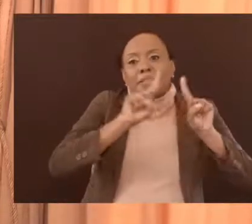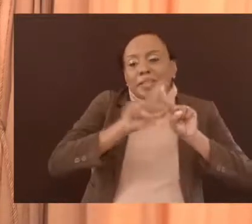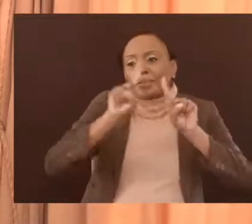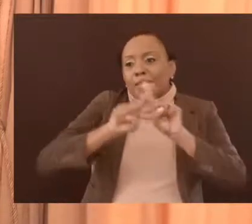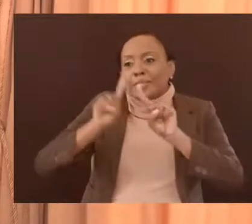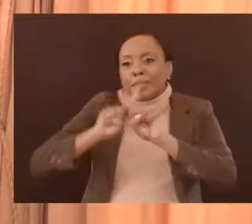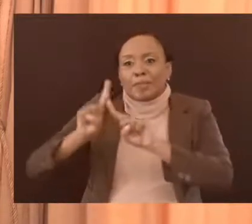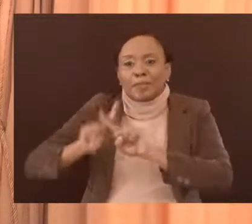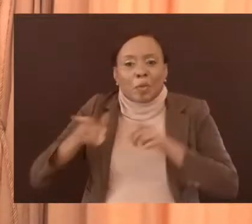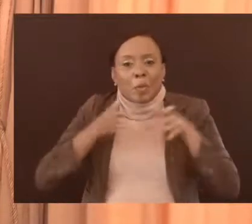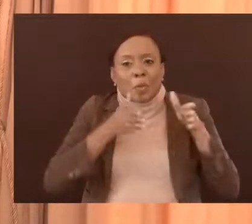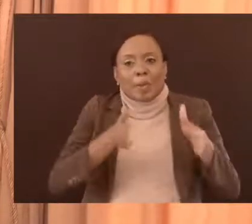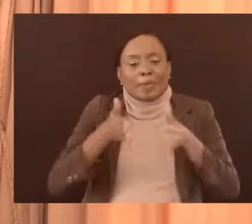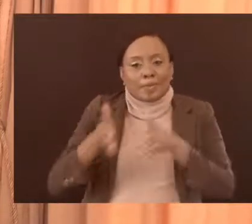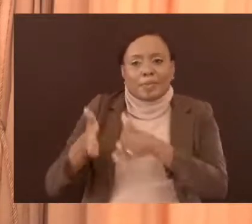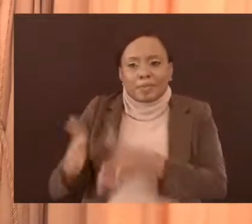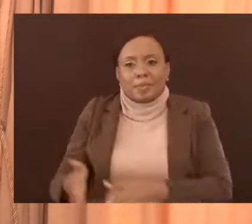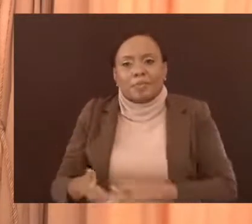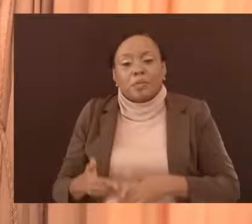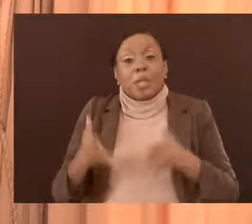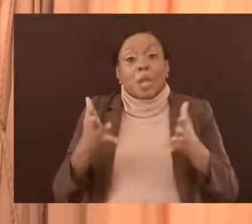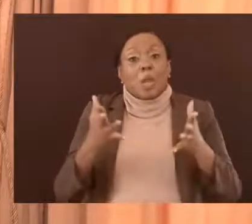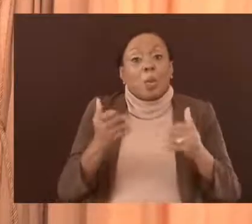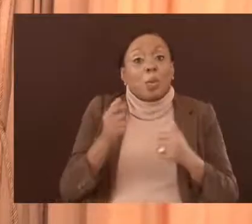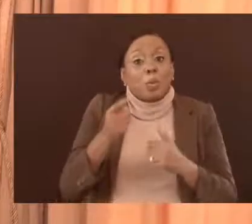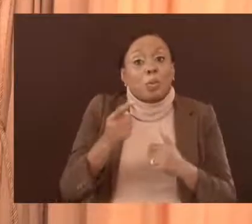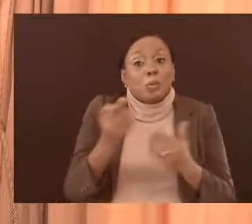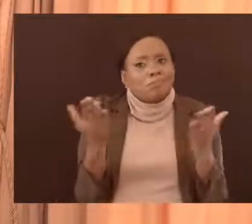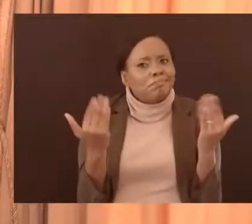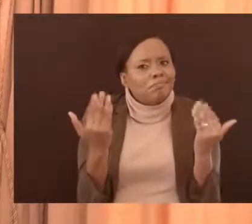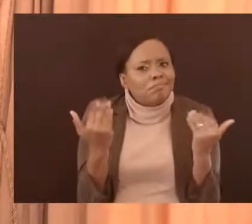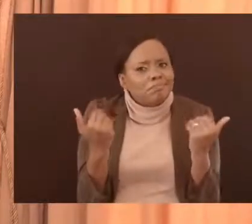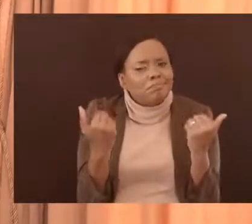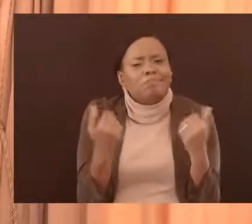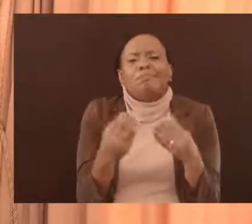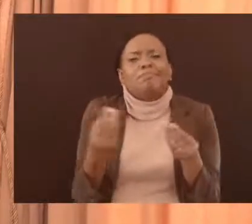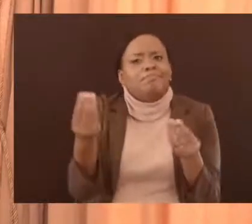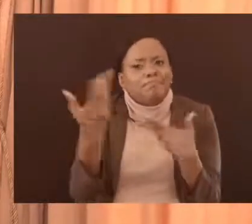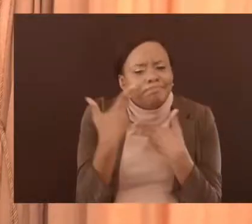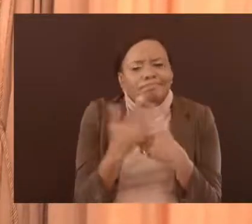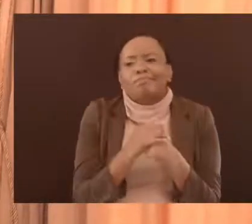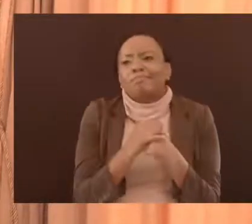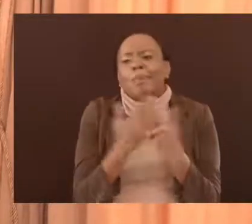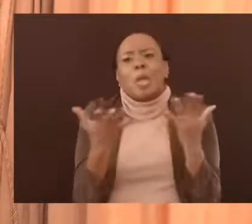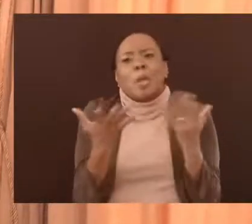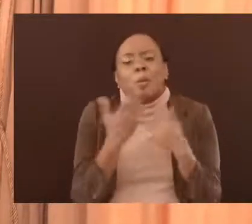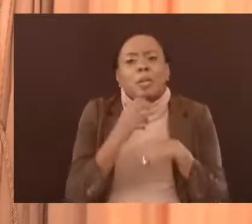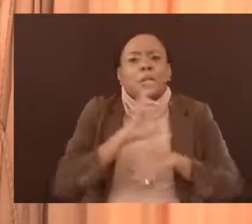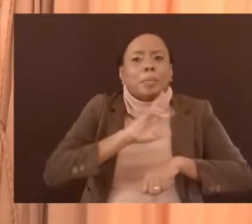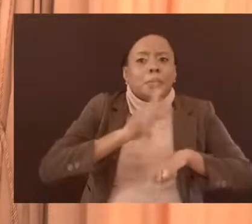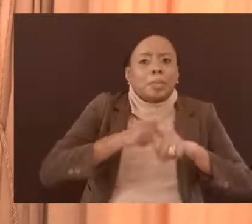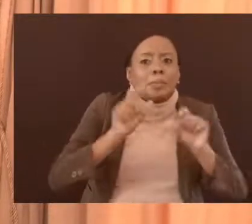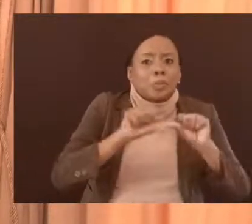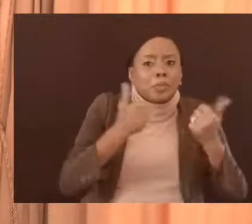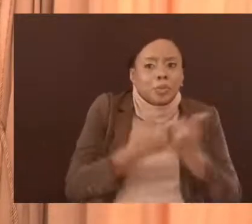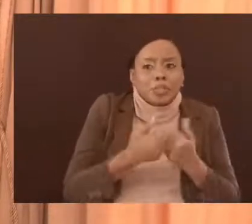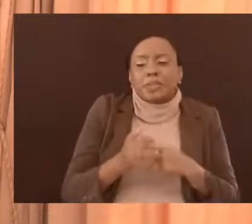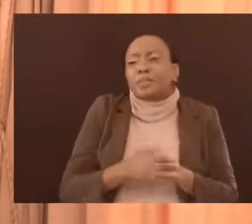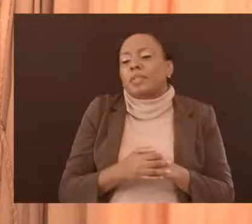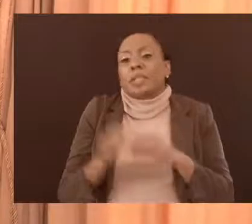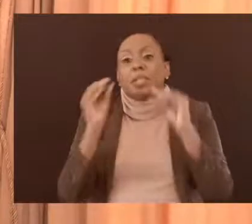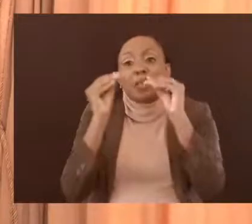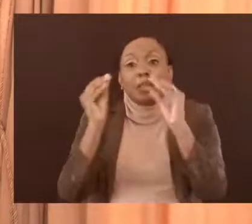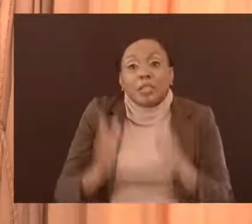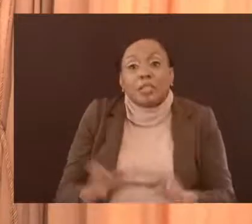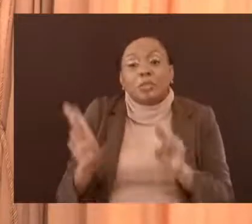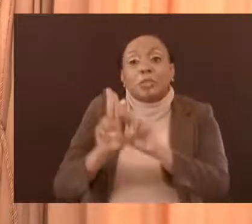We want your input. We want to hear from the principals associations. We want to hear from the teachers